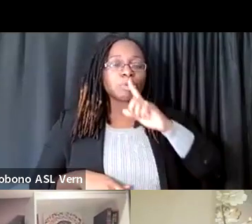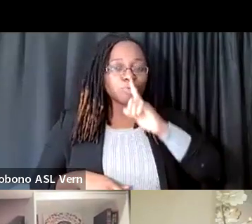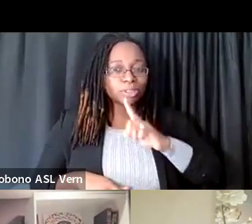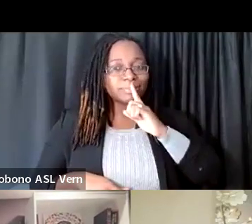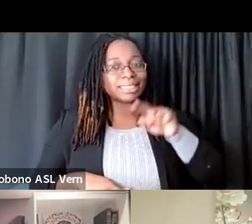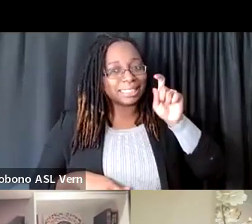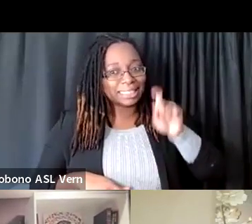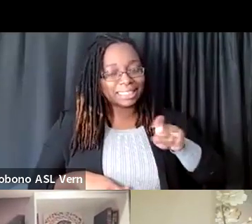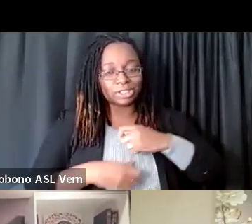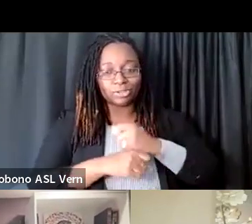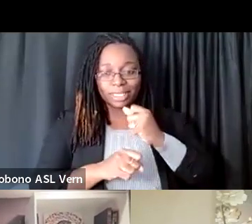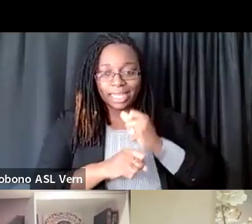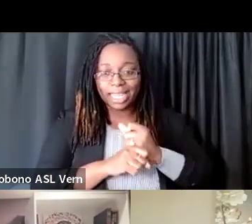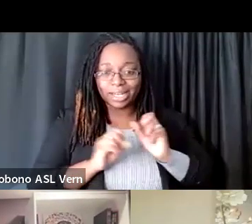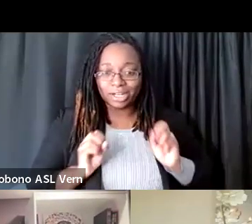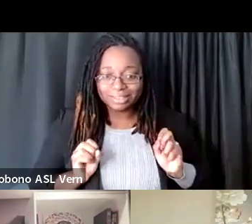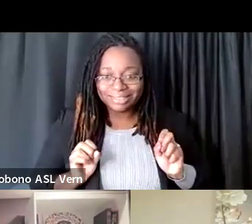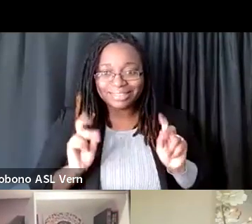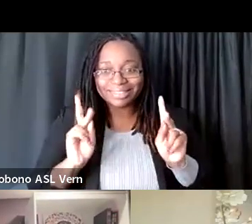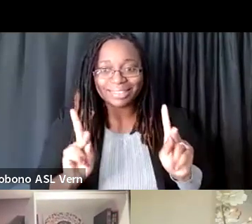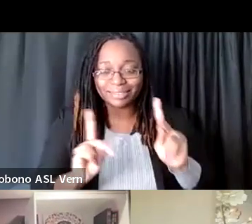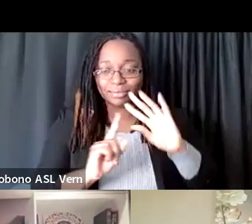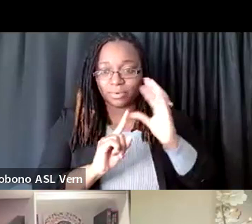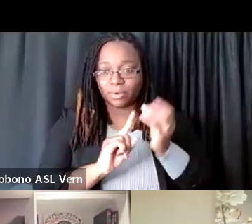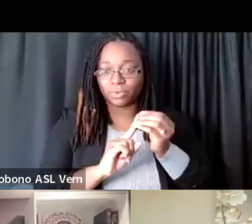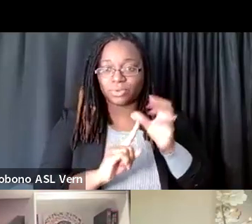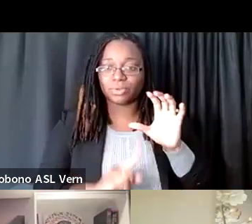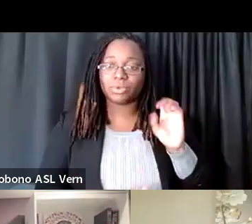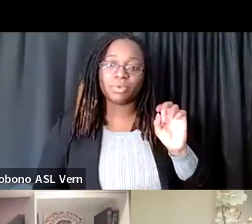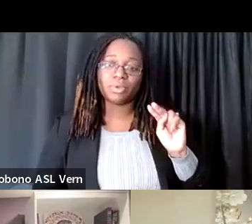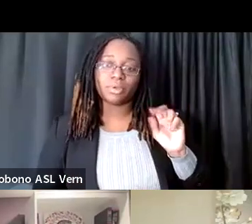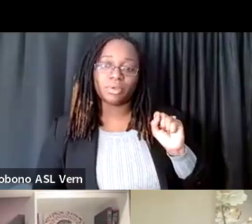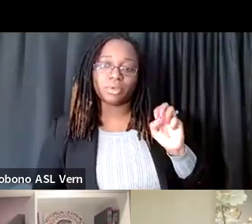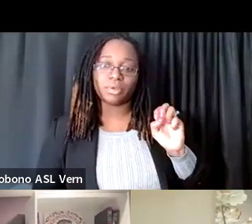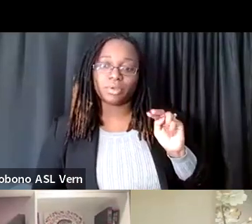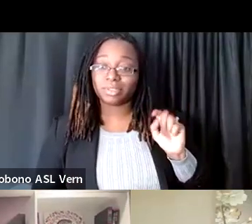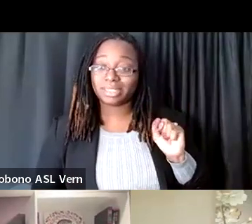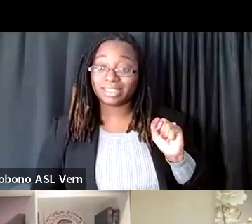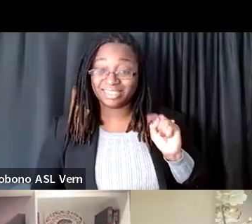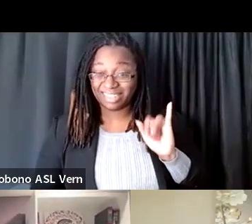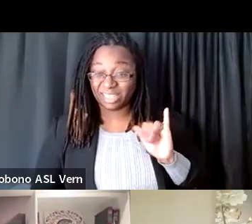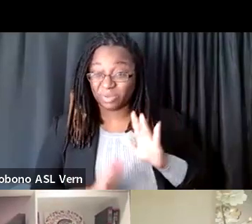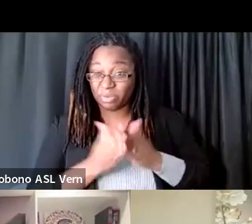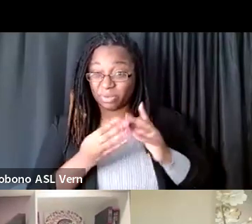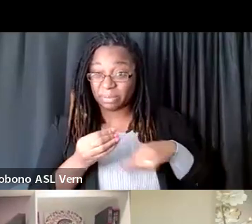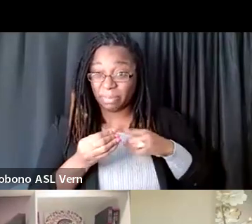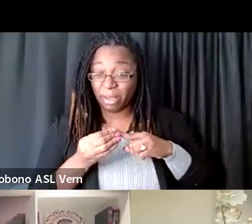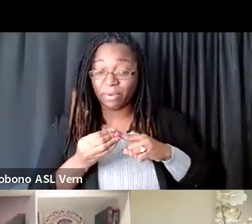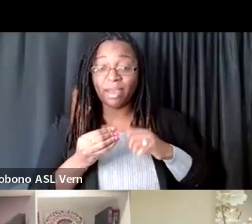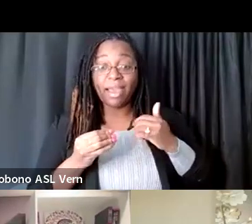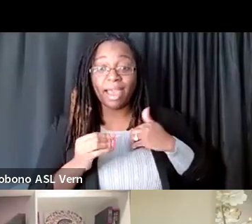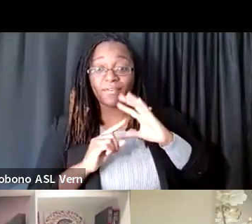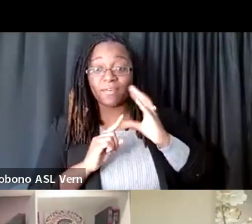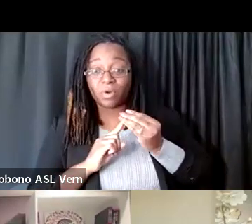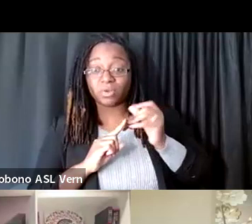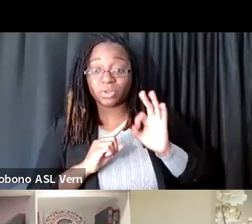We really need to create a consent culture, right? That's what this book is about, right? So creating a culture of consent in the